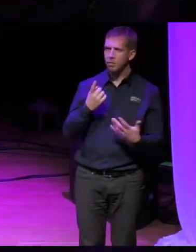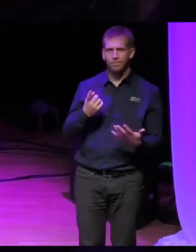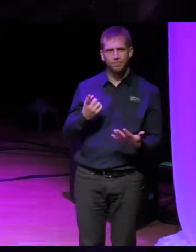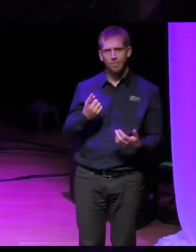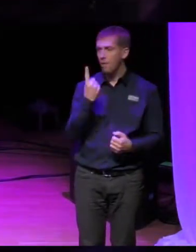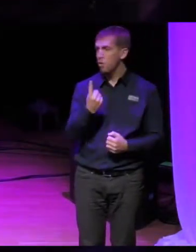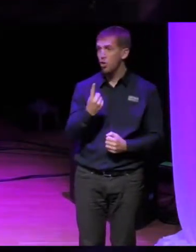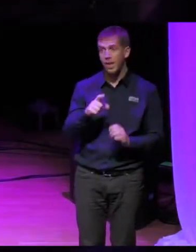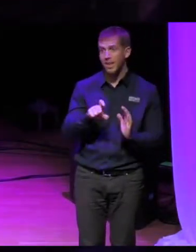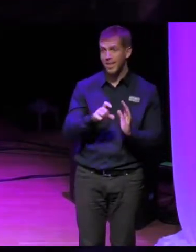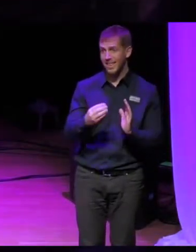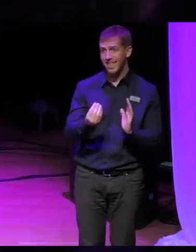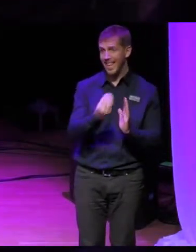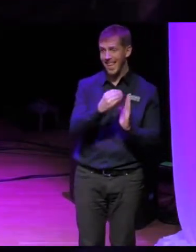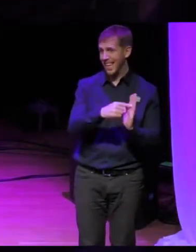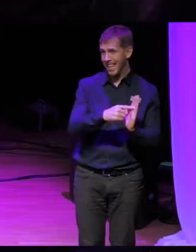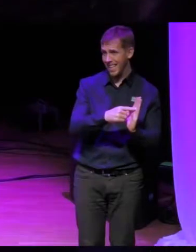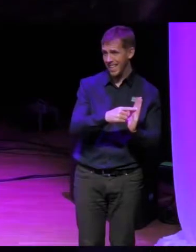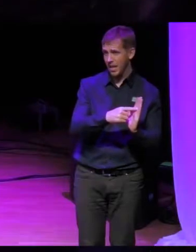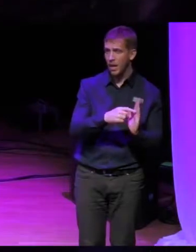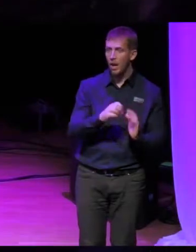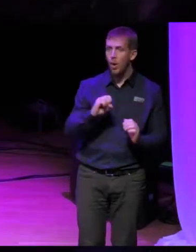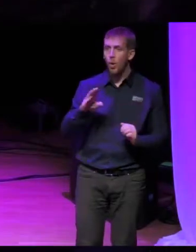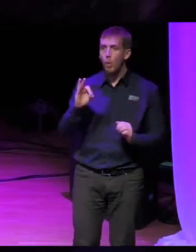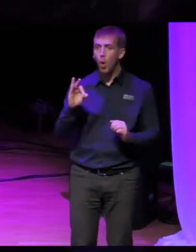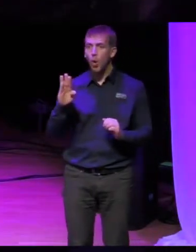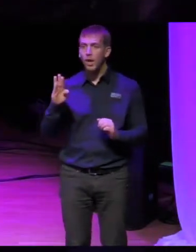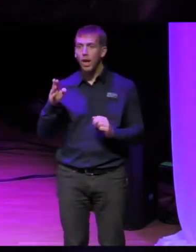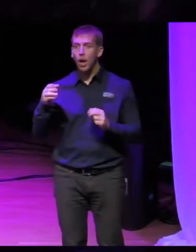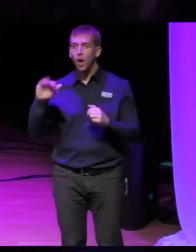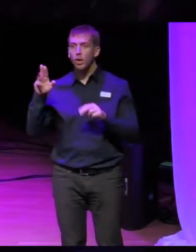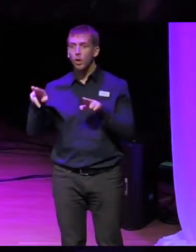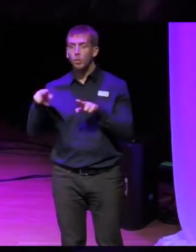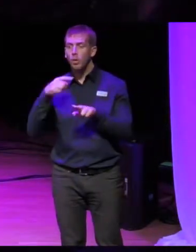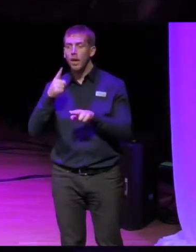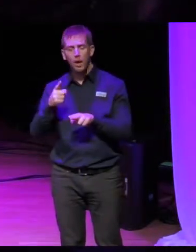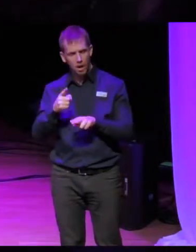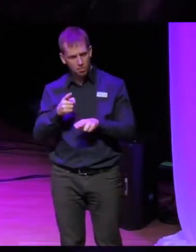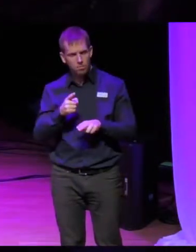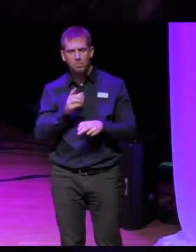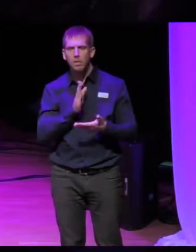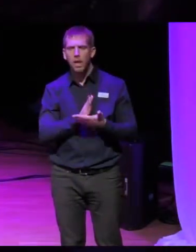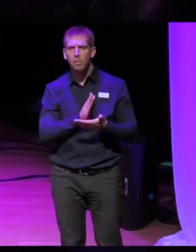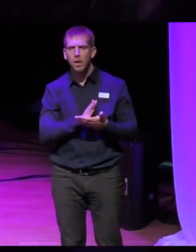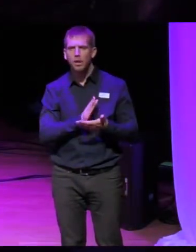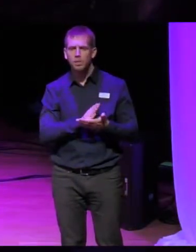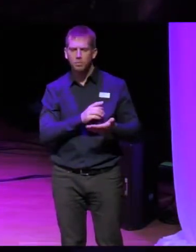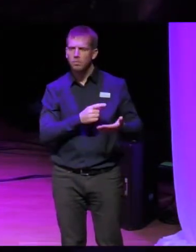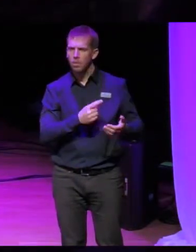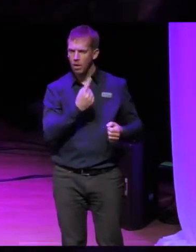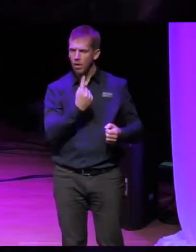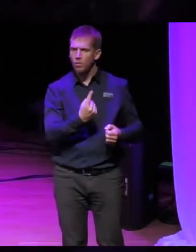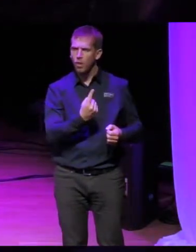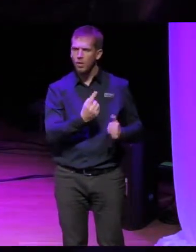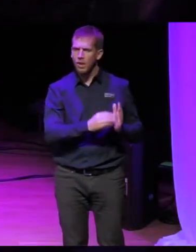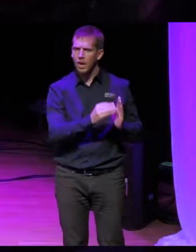guarantees, and the Supreme Court says, yes, the First Amendment does not permit